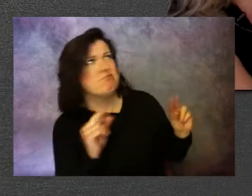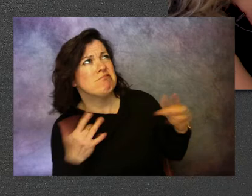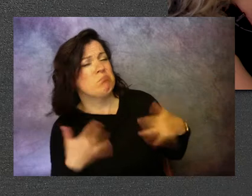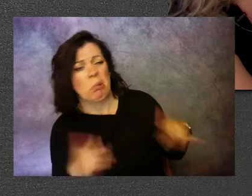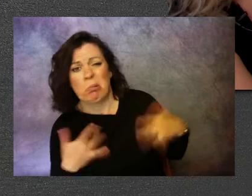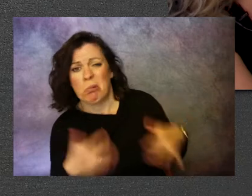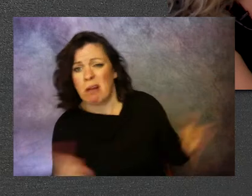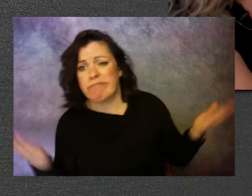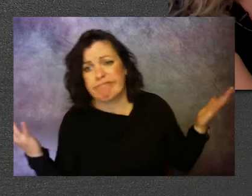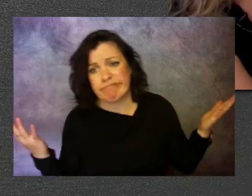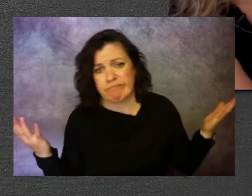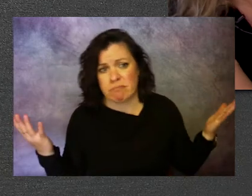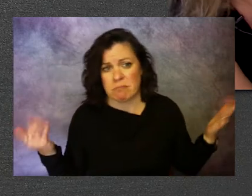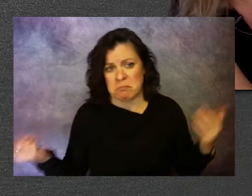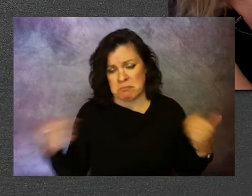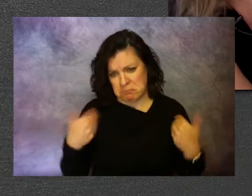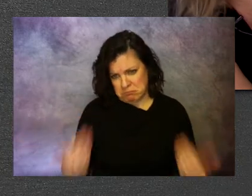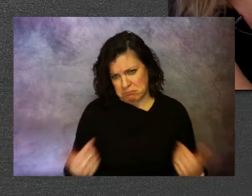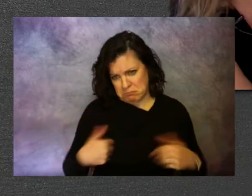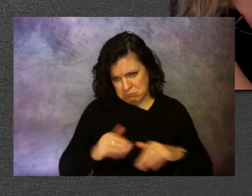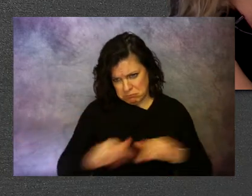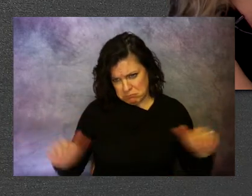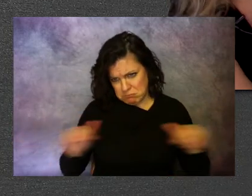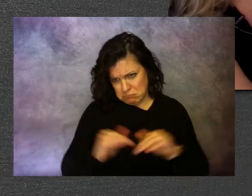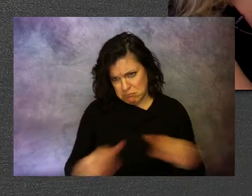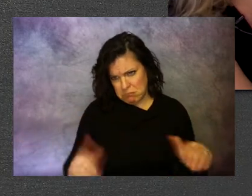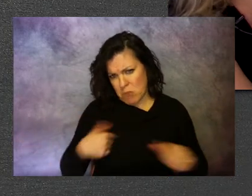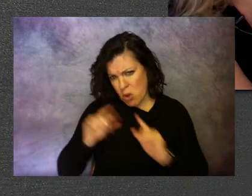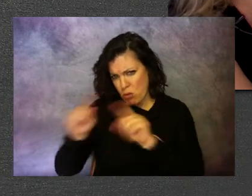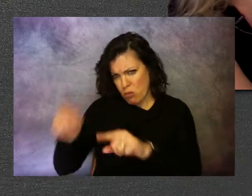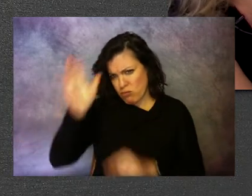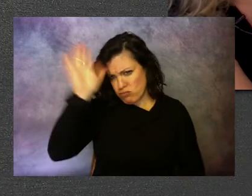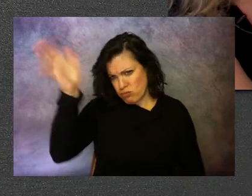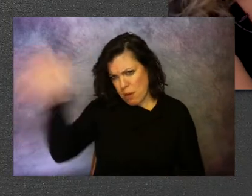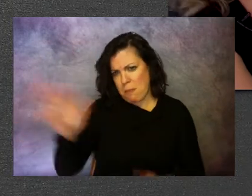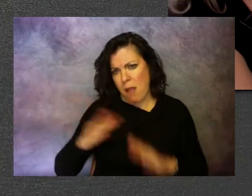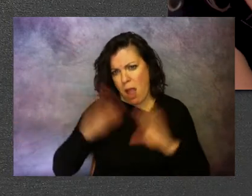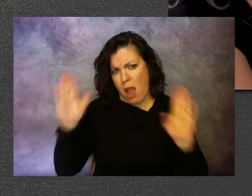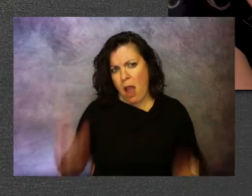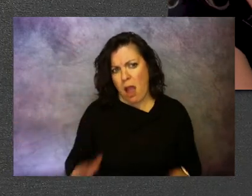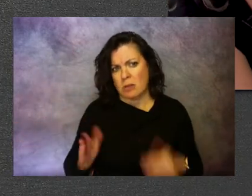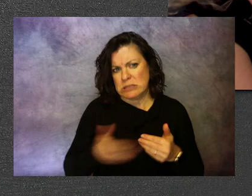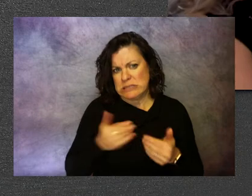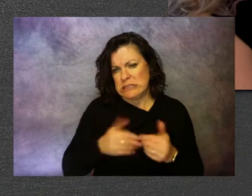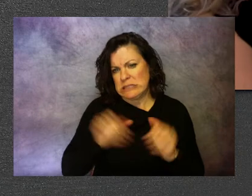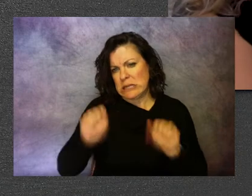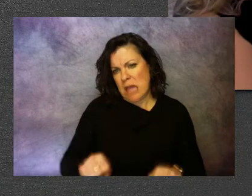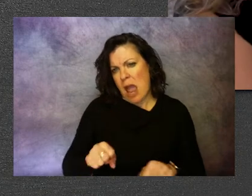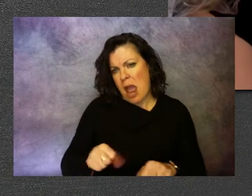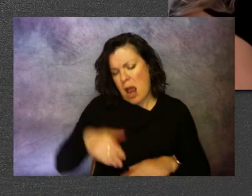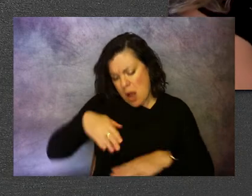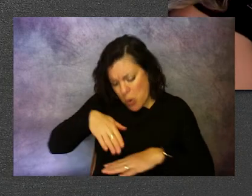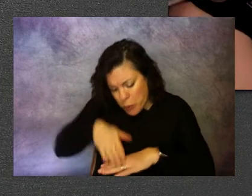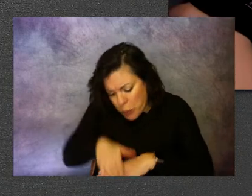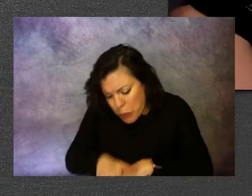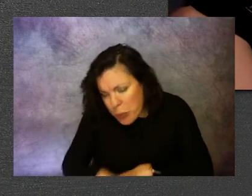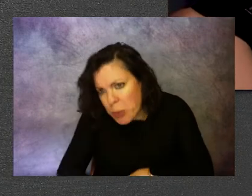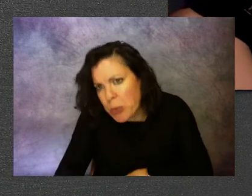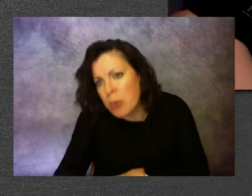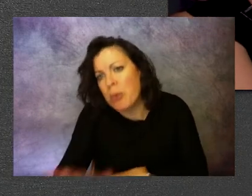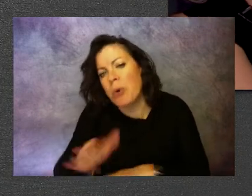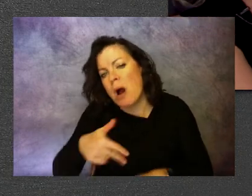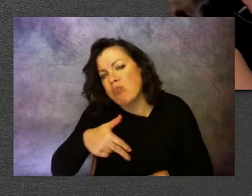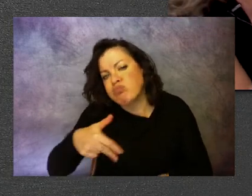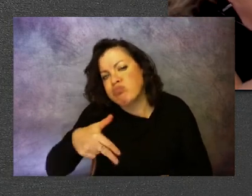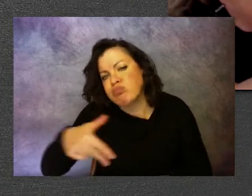"I'll swim to Grandpa's," Wilbur said. "It's easy to get out there. He's got a landing slope." It was a